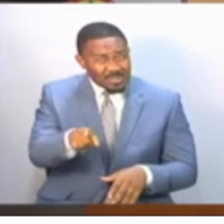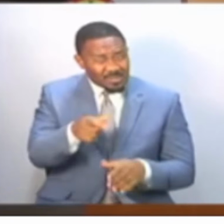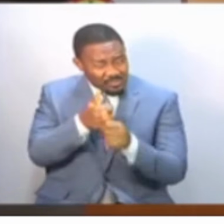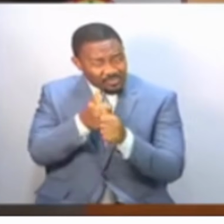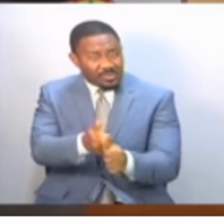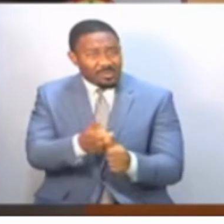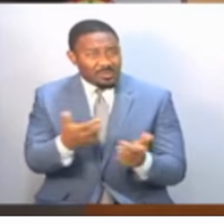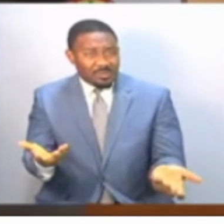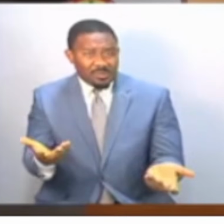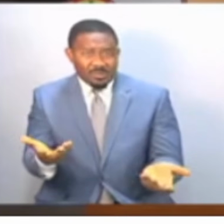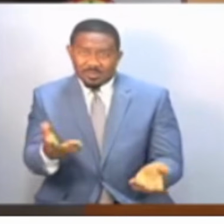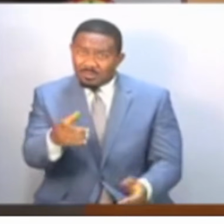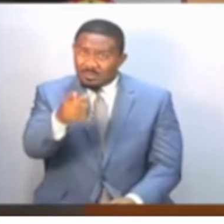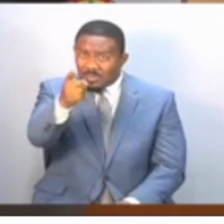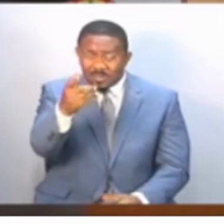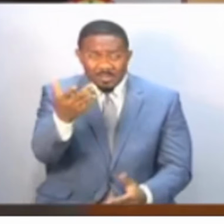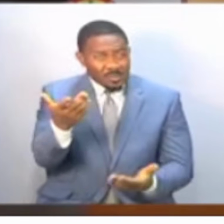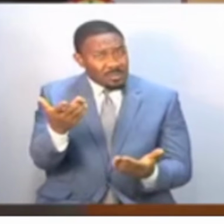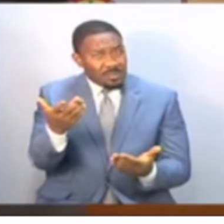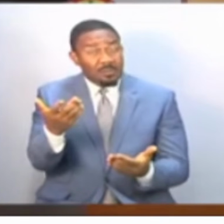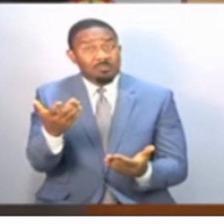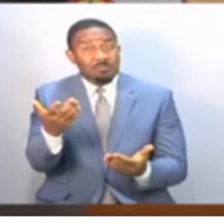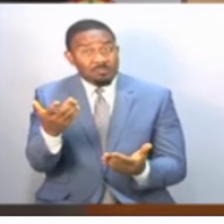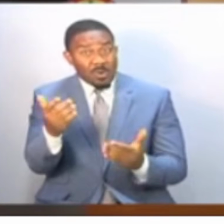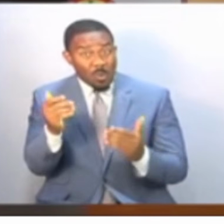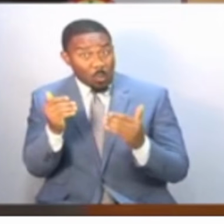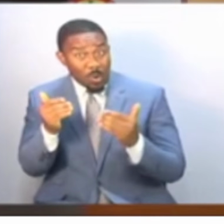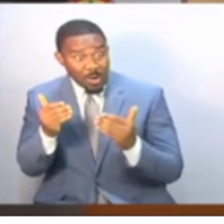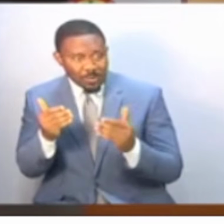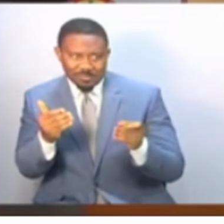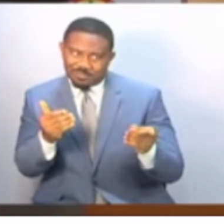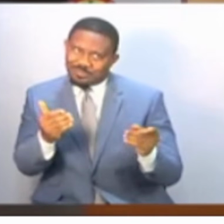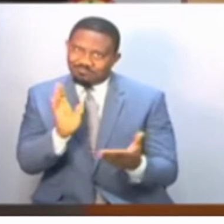is exactly what he was moving to do before you